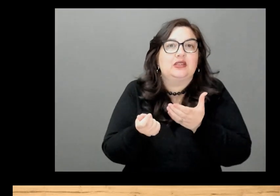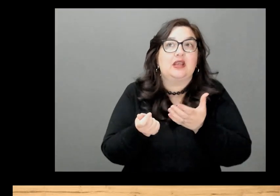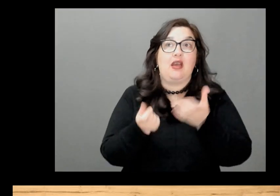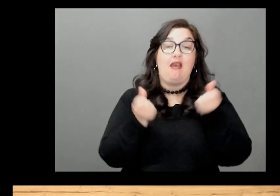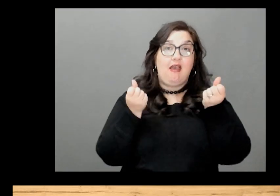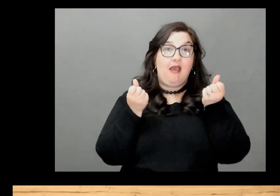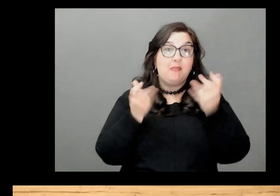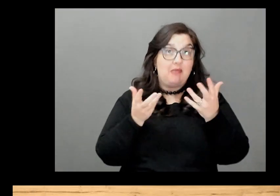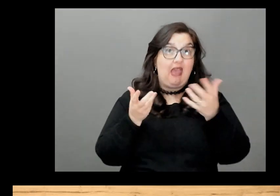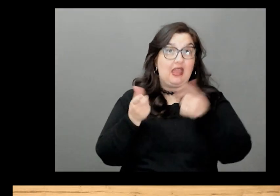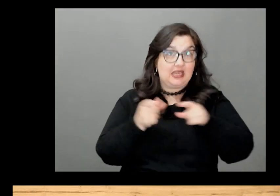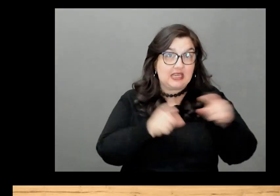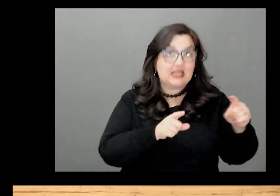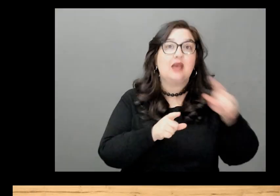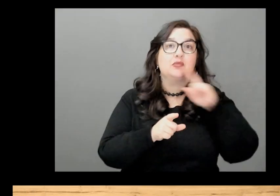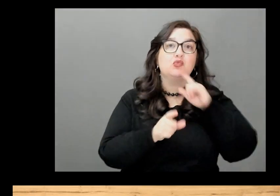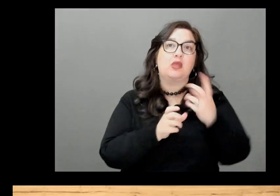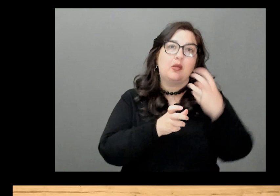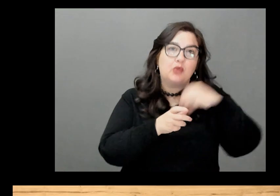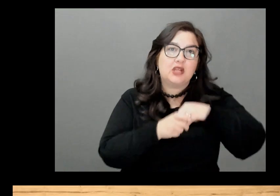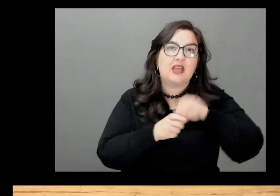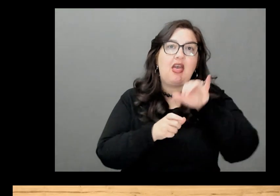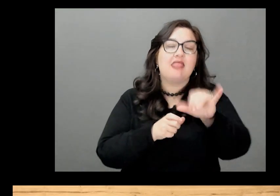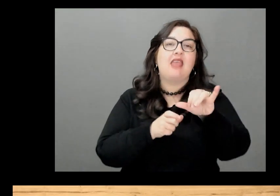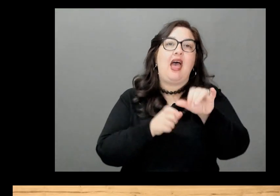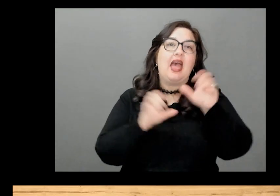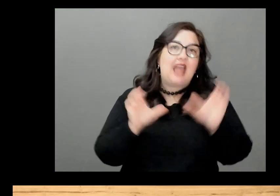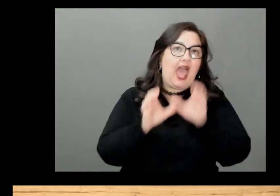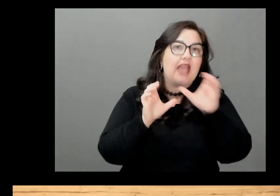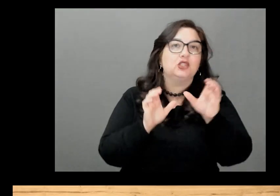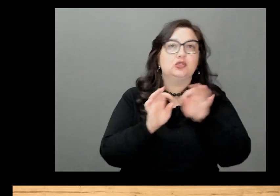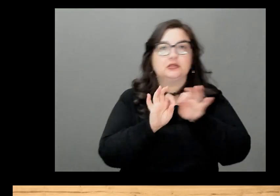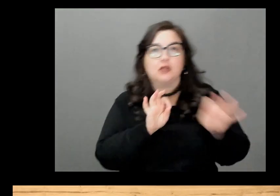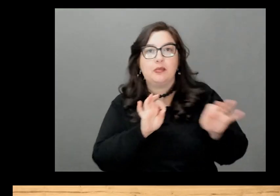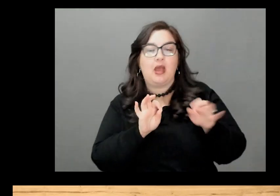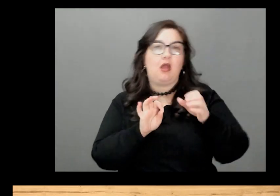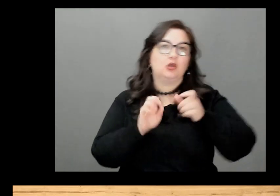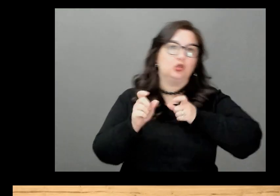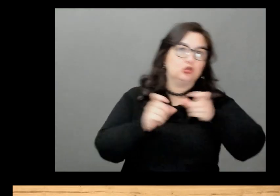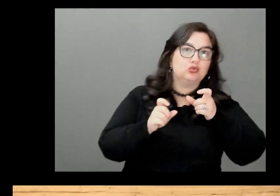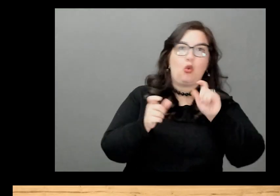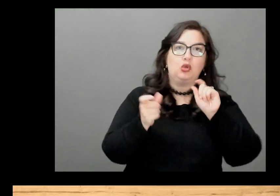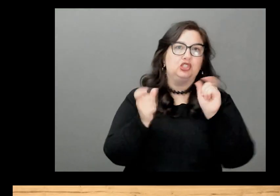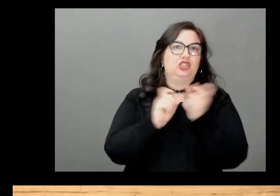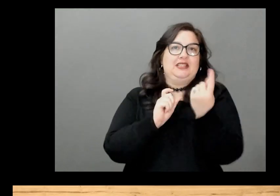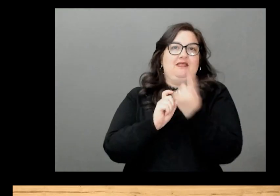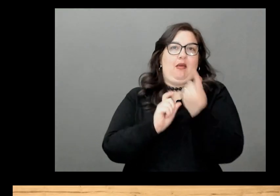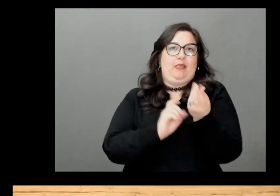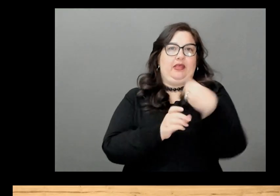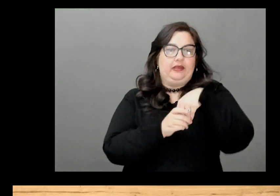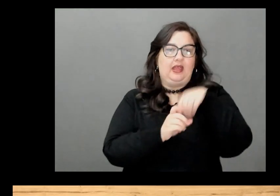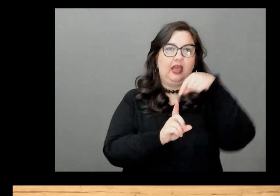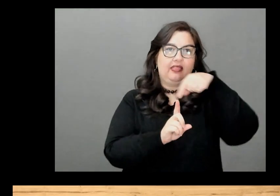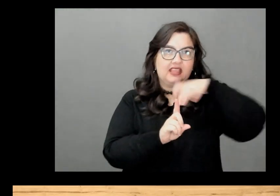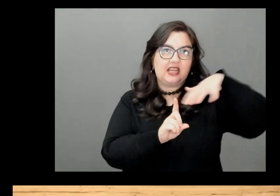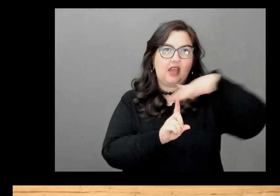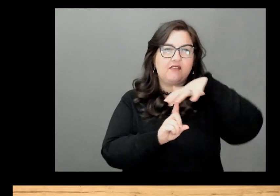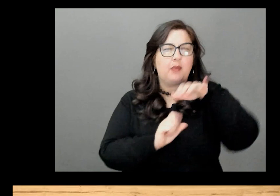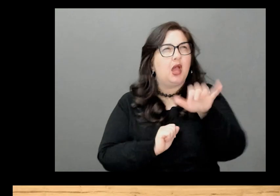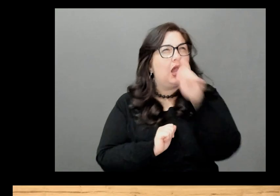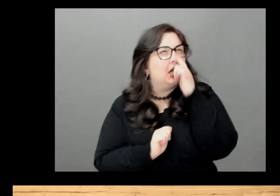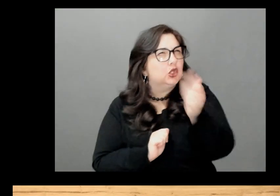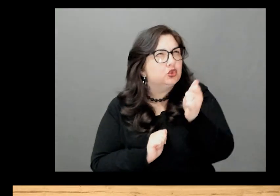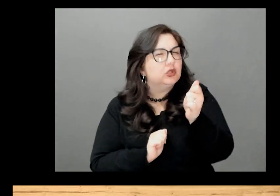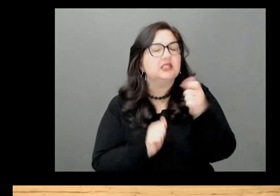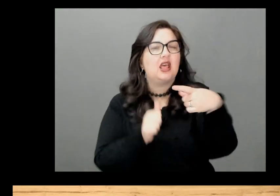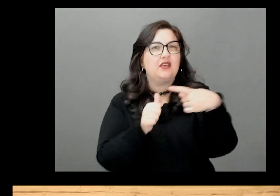also participate in doing that action, command and control, or change something in their environment. That sounds really interesting. The first thing